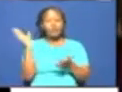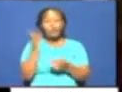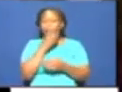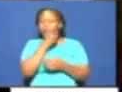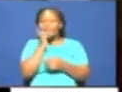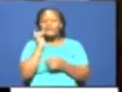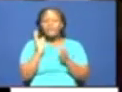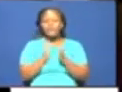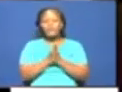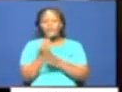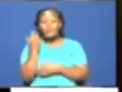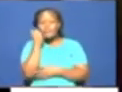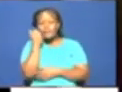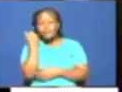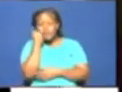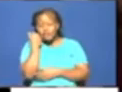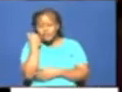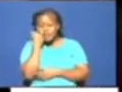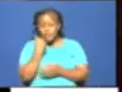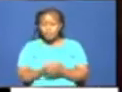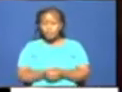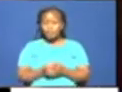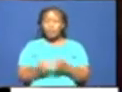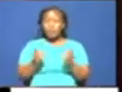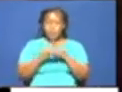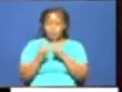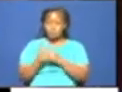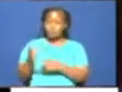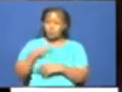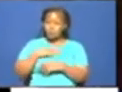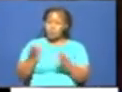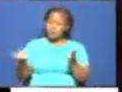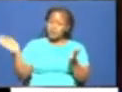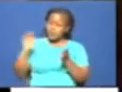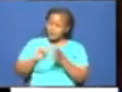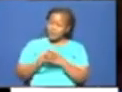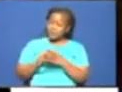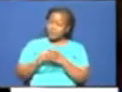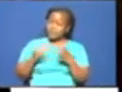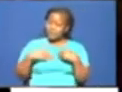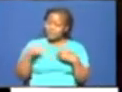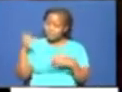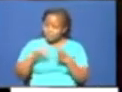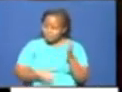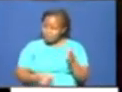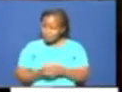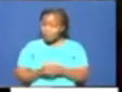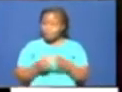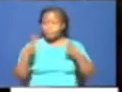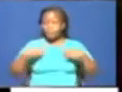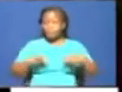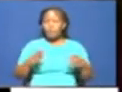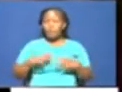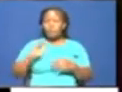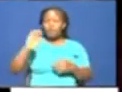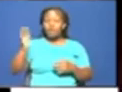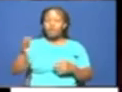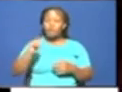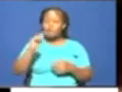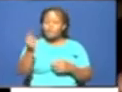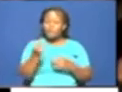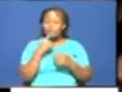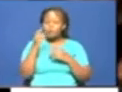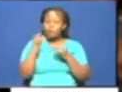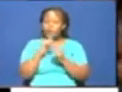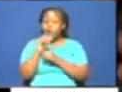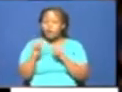disease. I took note that while our people of Mount Kenya spoke of one man,